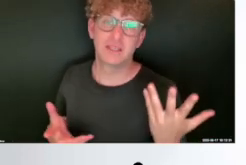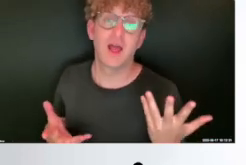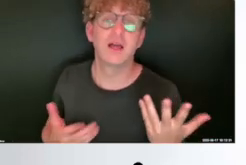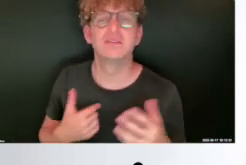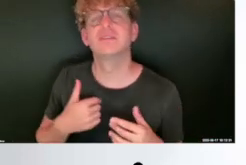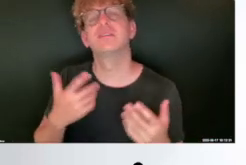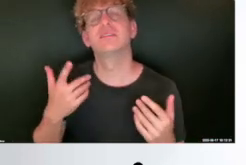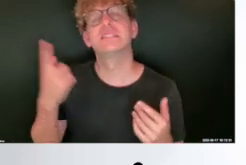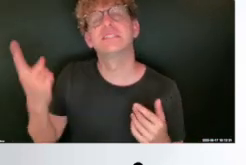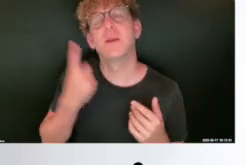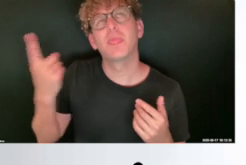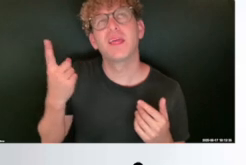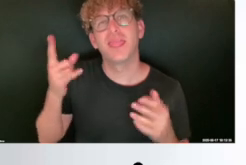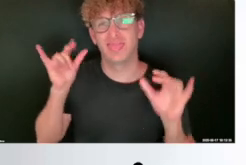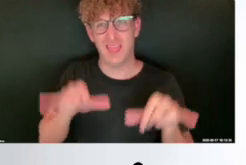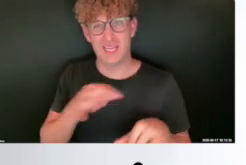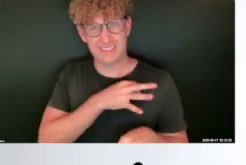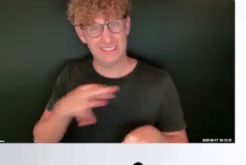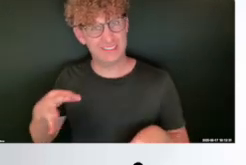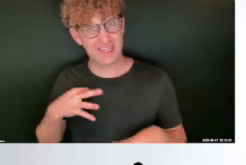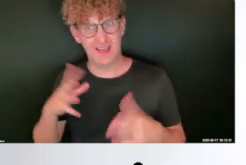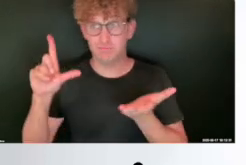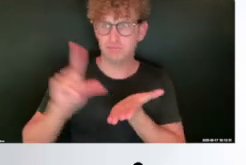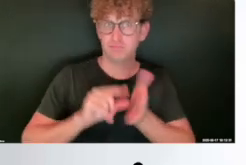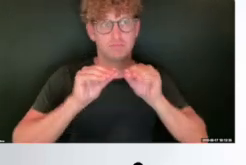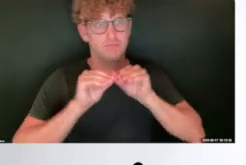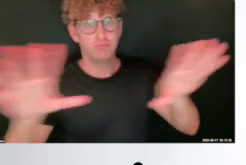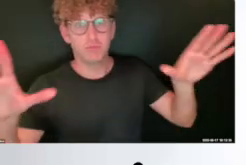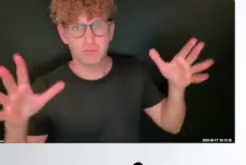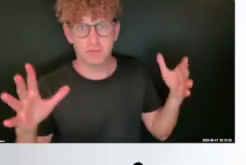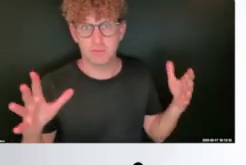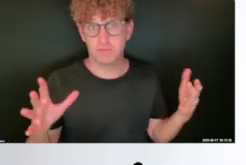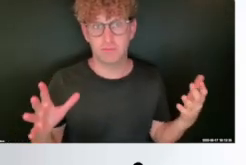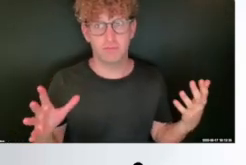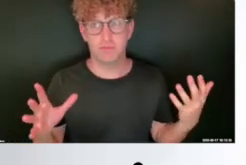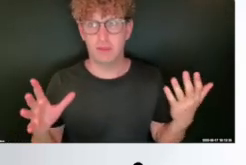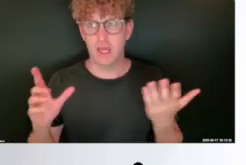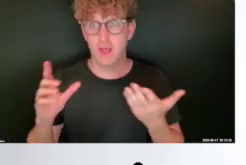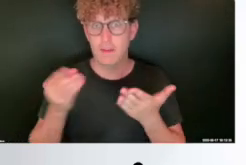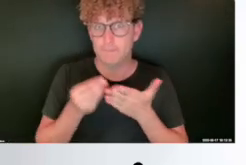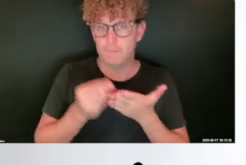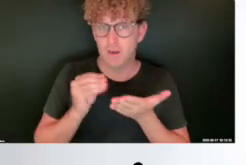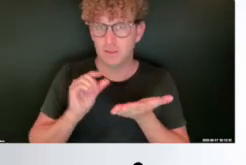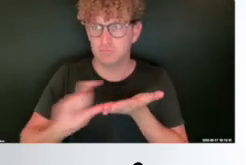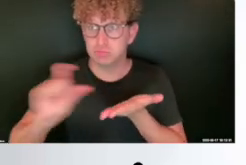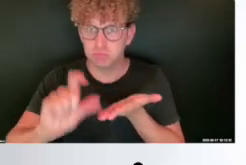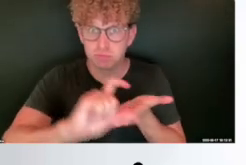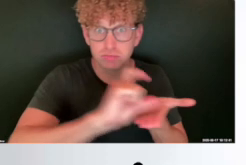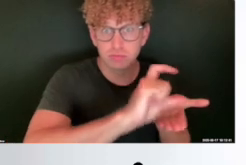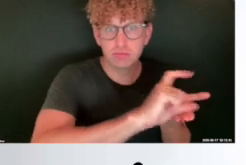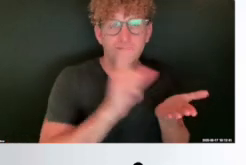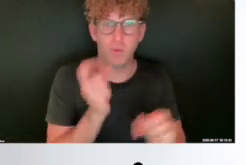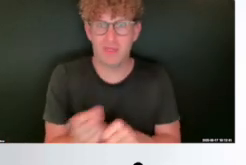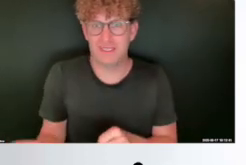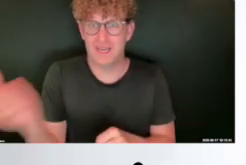out? It's out there, and then the appropriations for the next budget year happen, and then